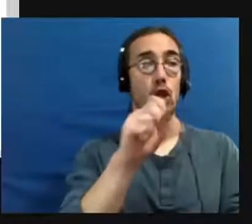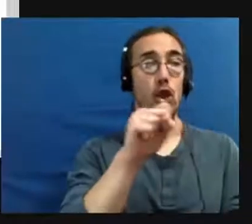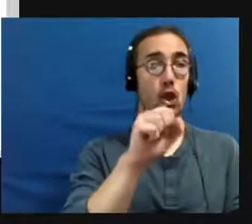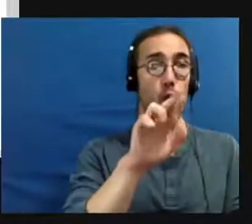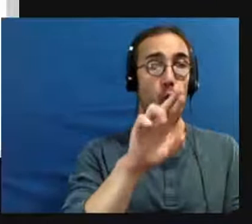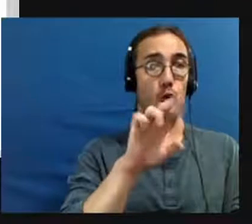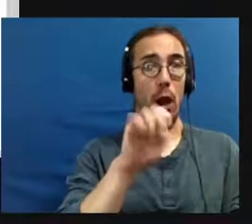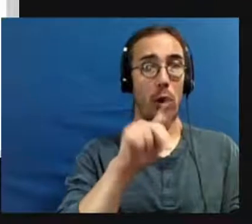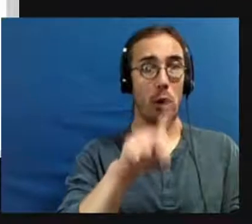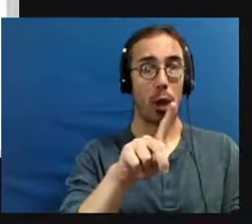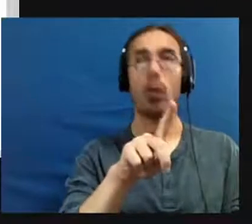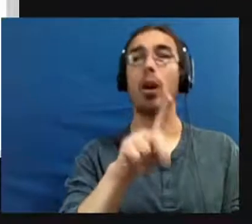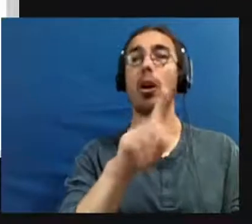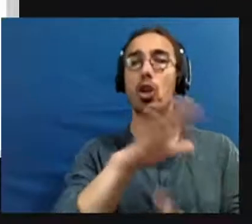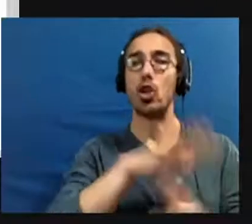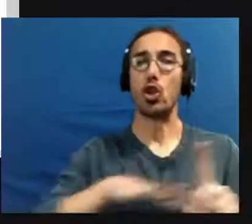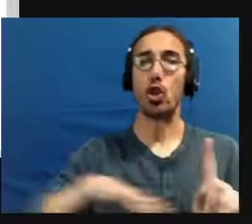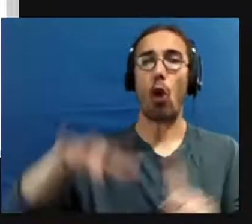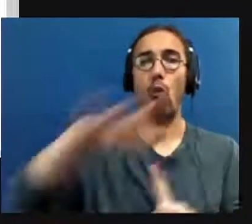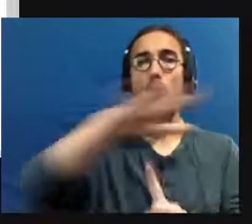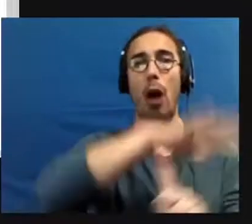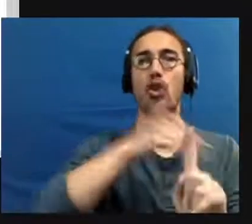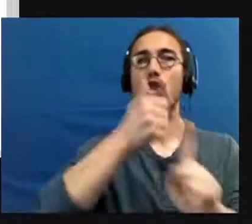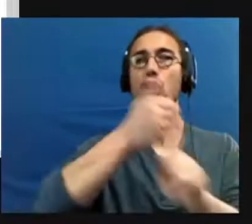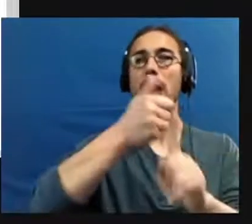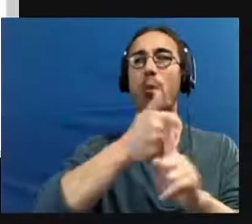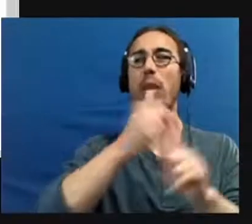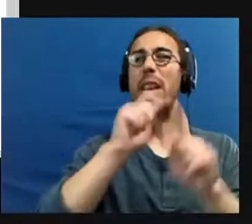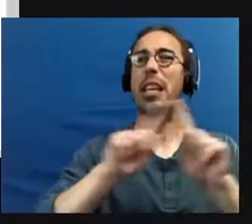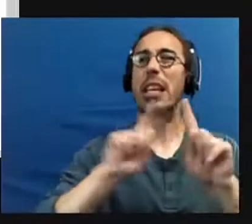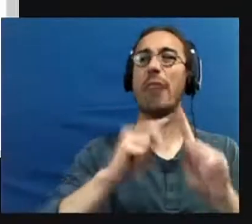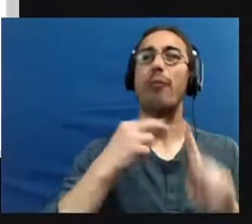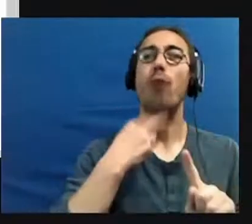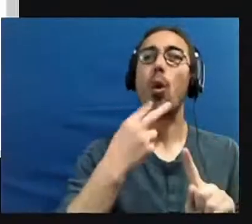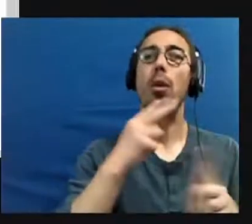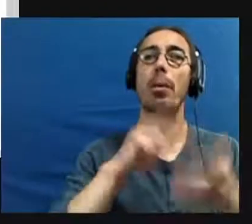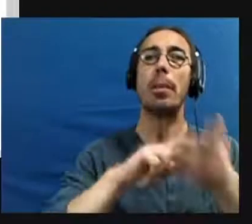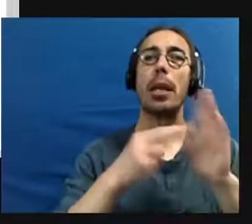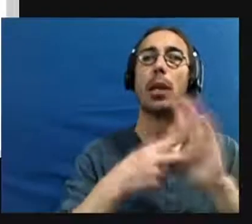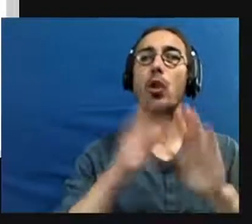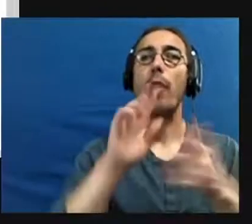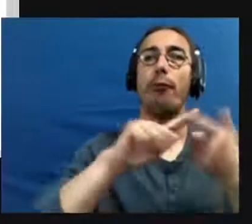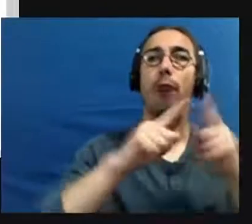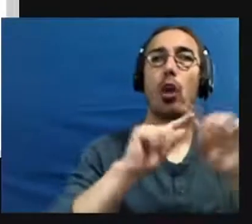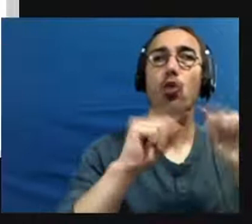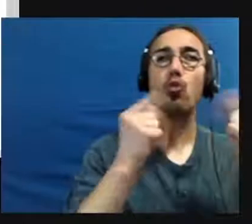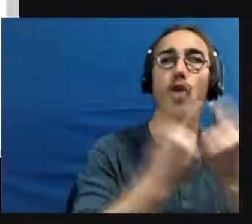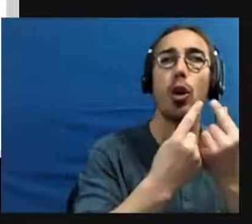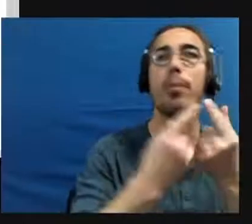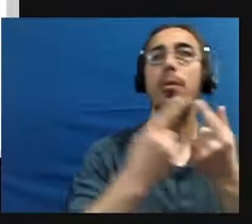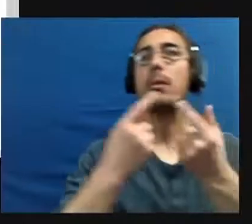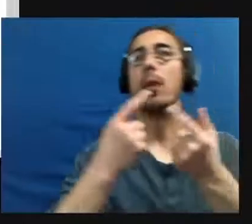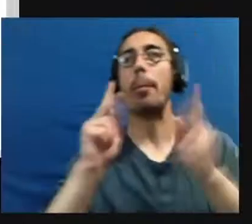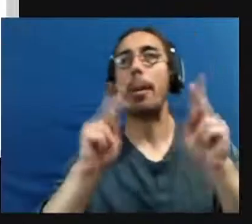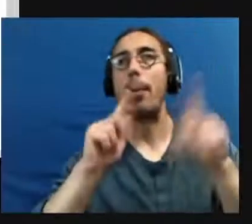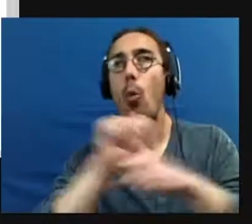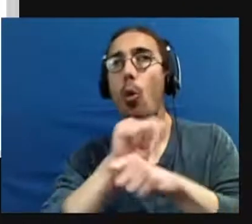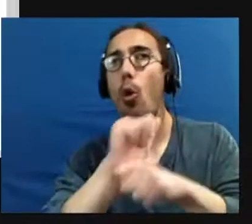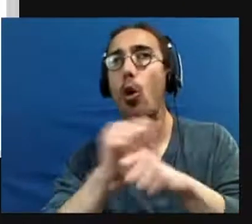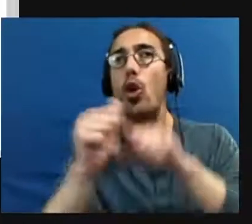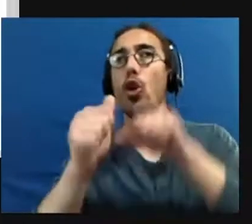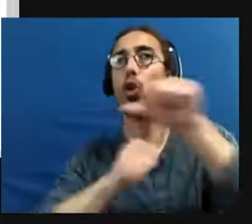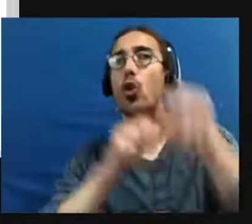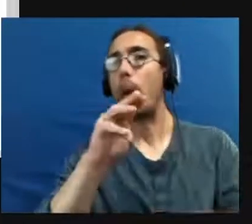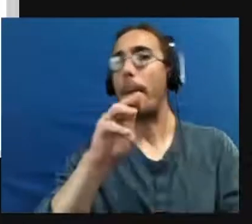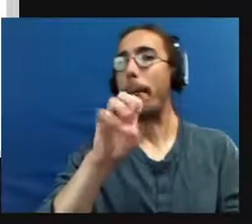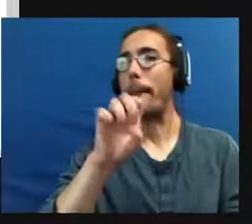surround yourself with different voices. So whether that's your friend group, the people you talk to at work, your social media, whatever it